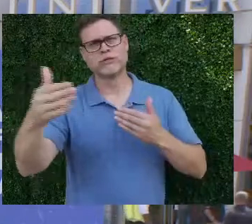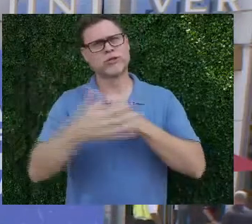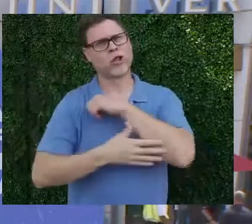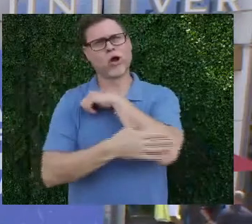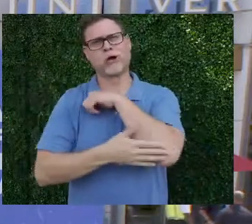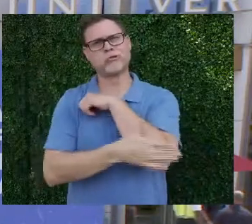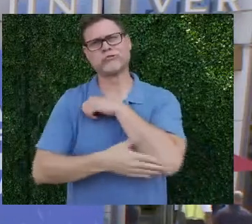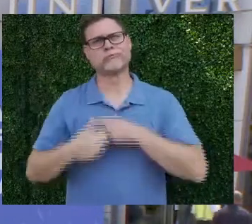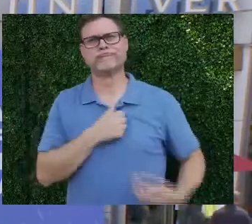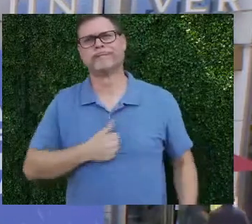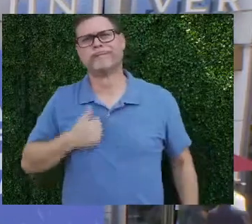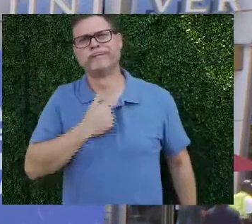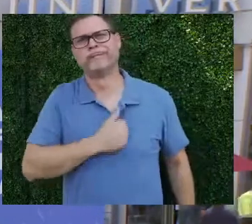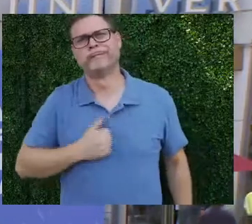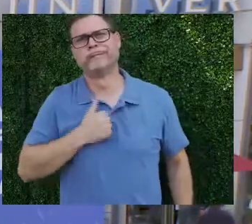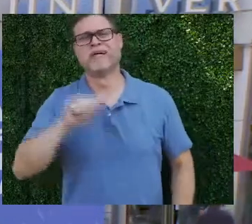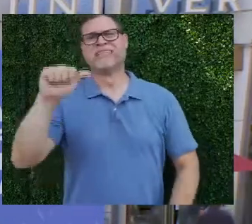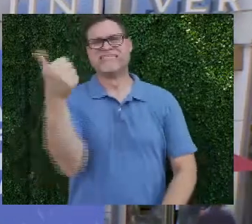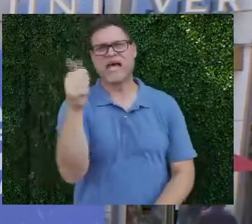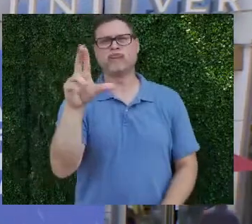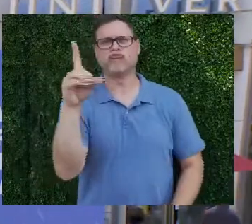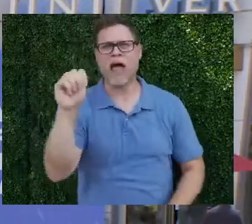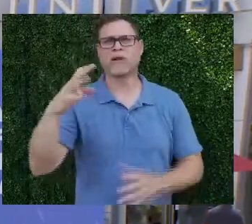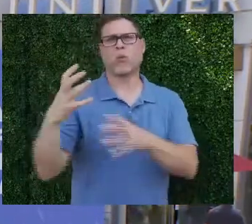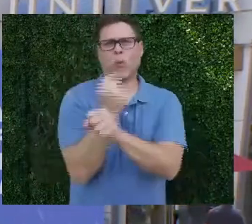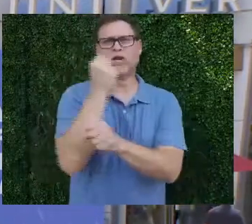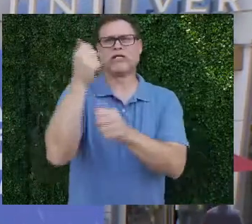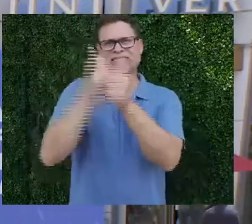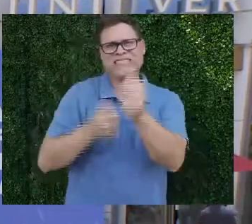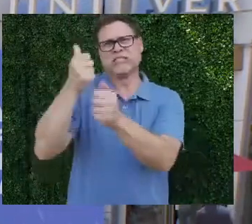be 10 random winners, each winning